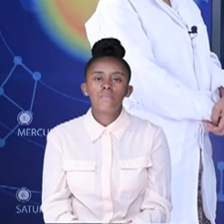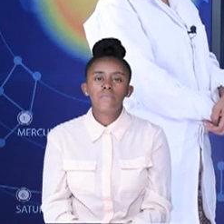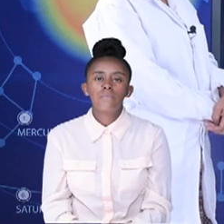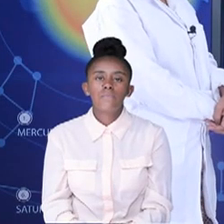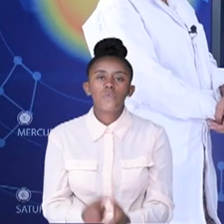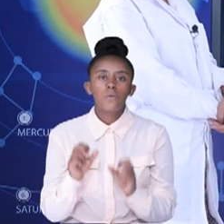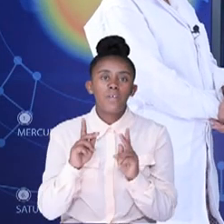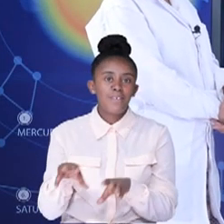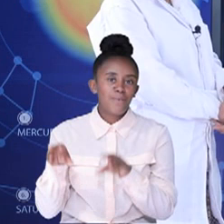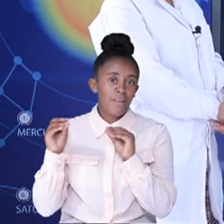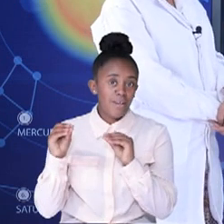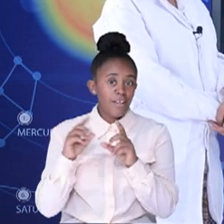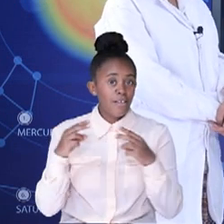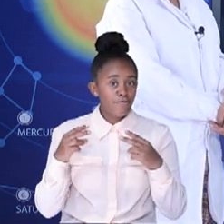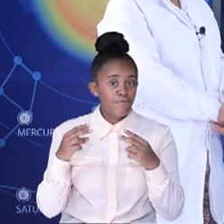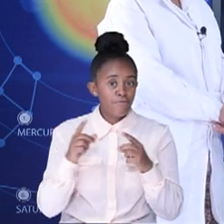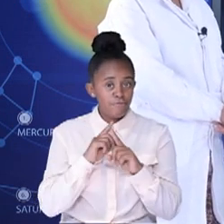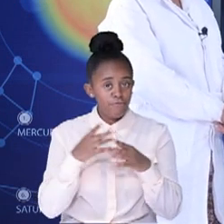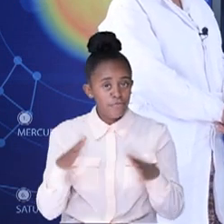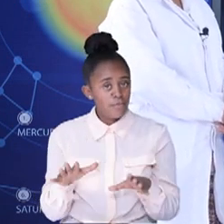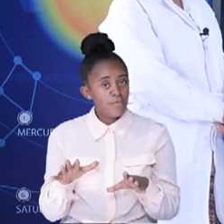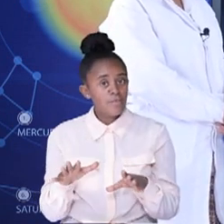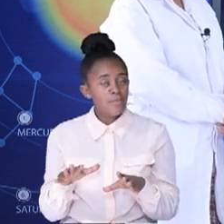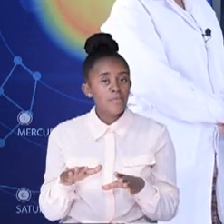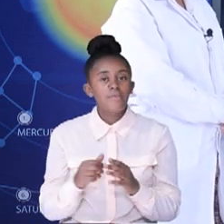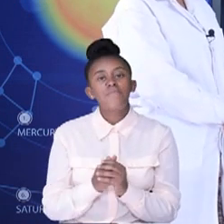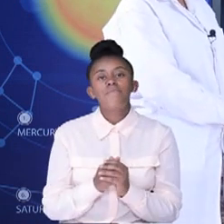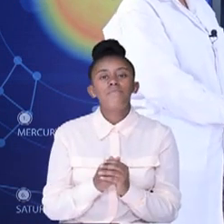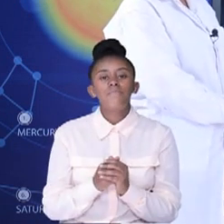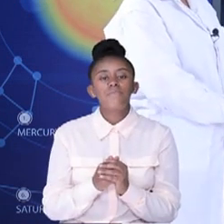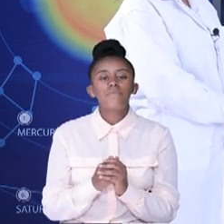Okay, students, have you answered your question?